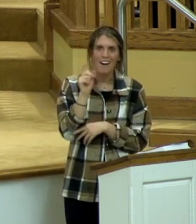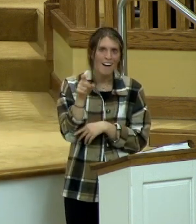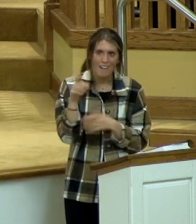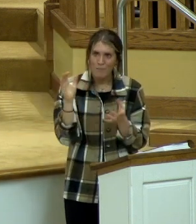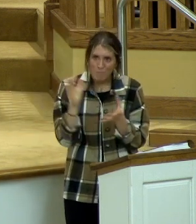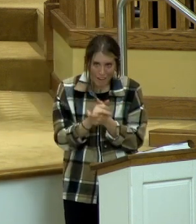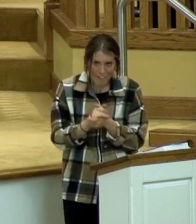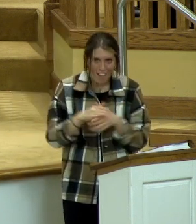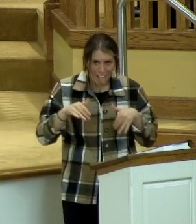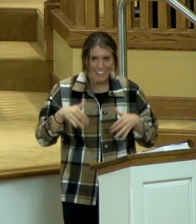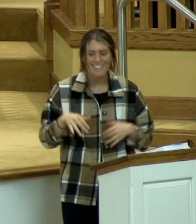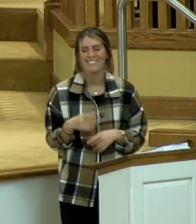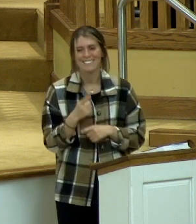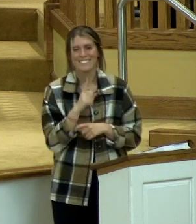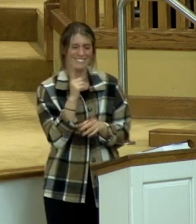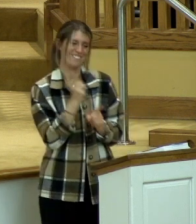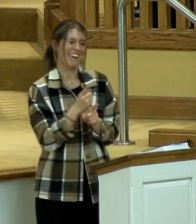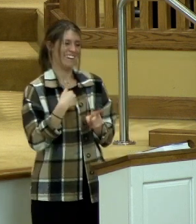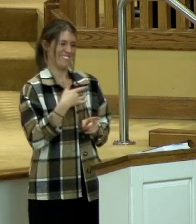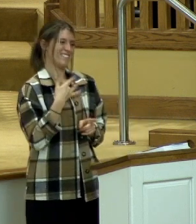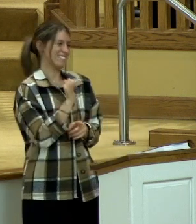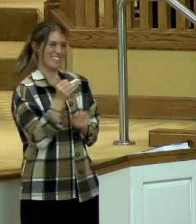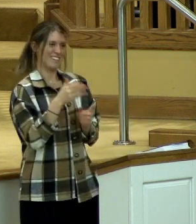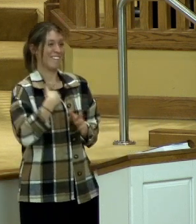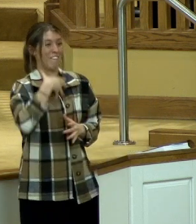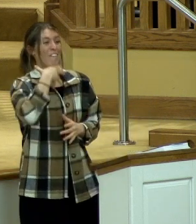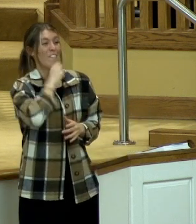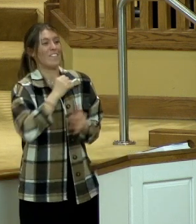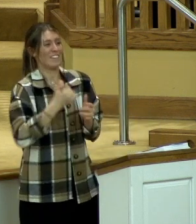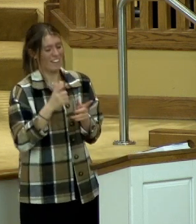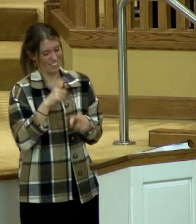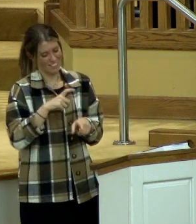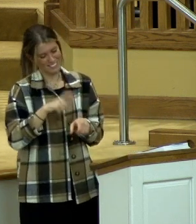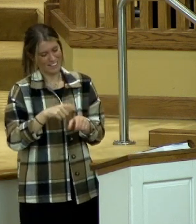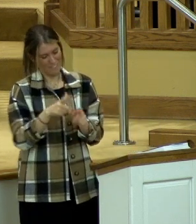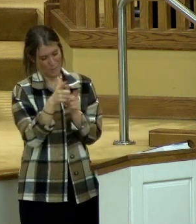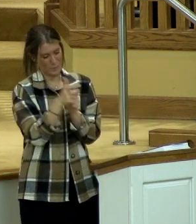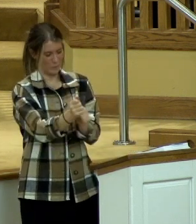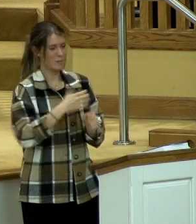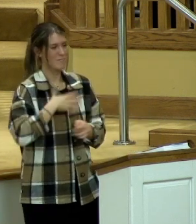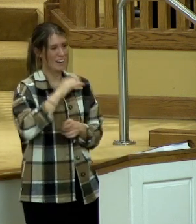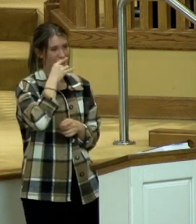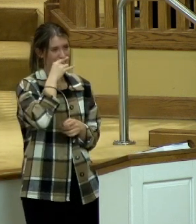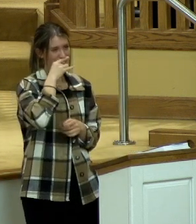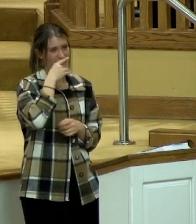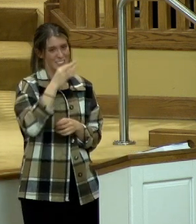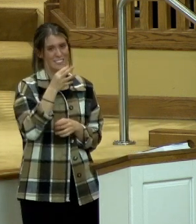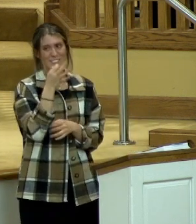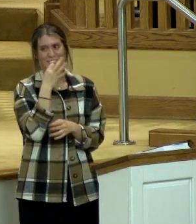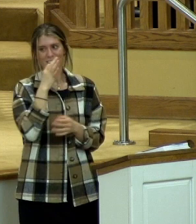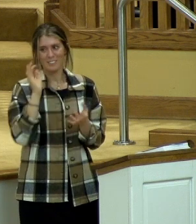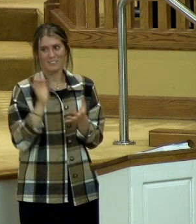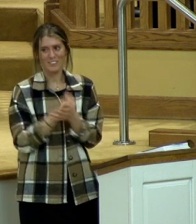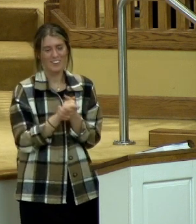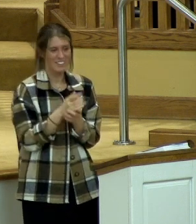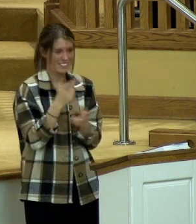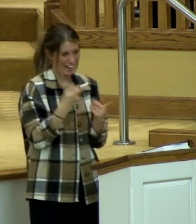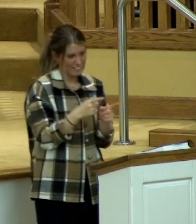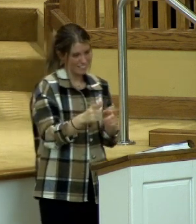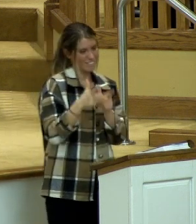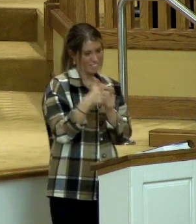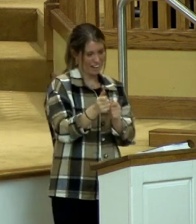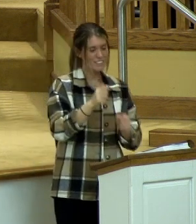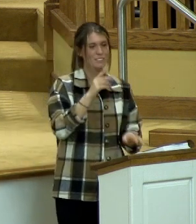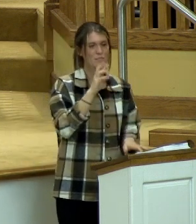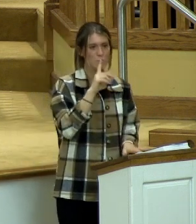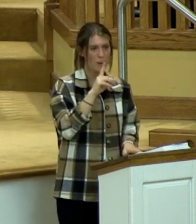yet." Yeah, that's how I feel, right? Life is just going by. My kids are on the radar soon, too. I mean, it's happening fast.